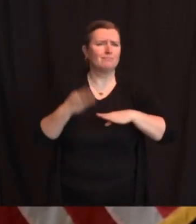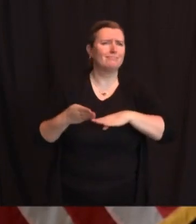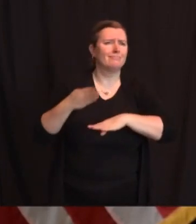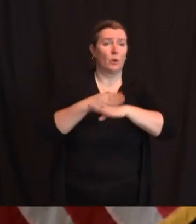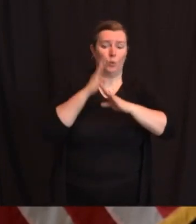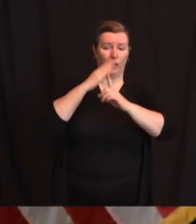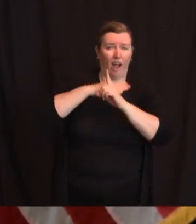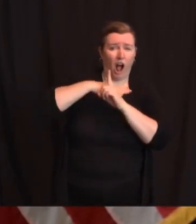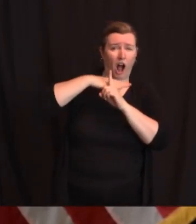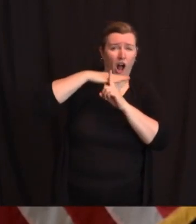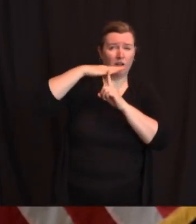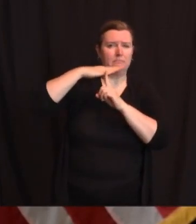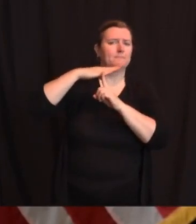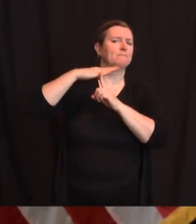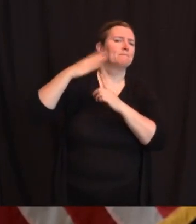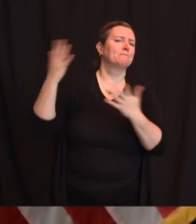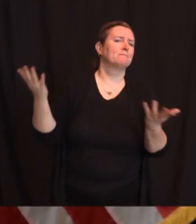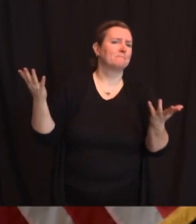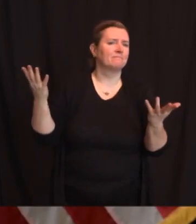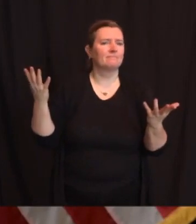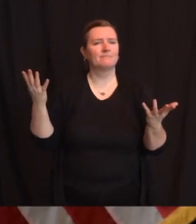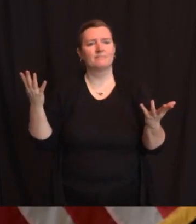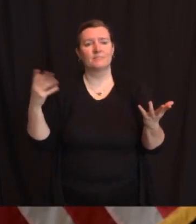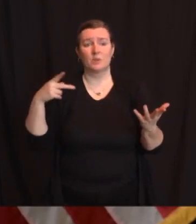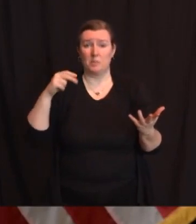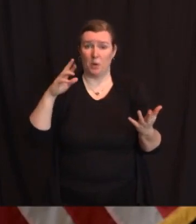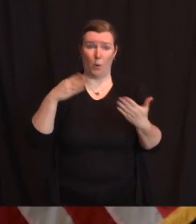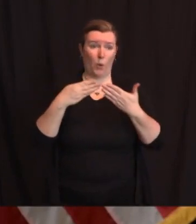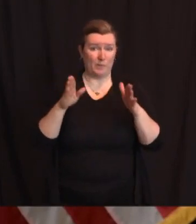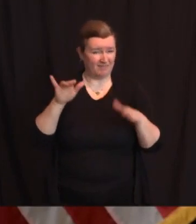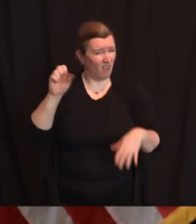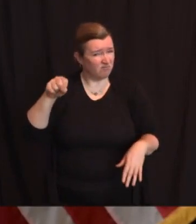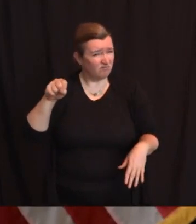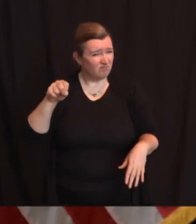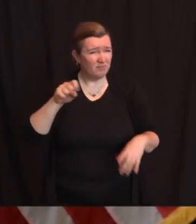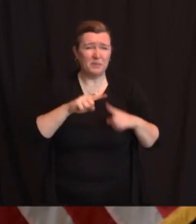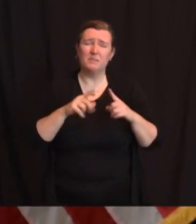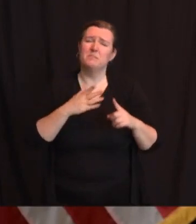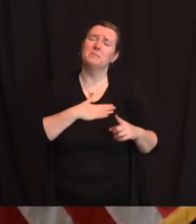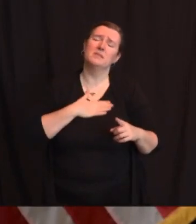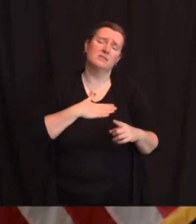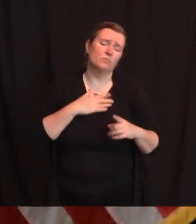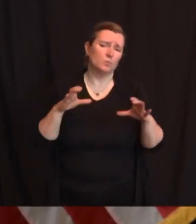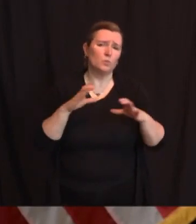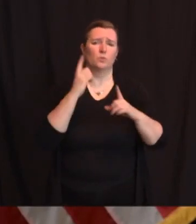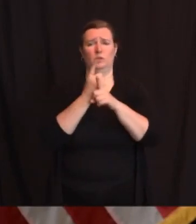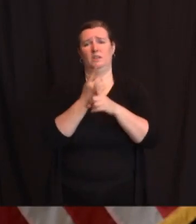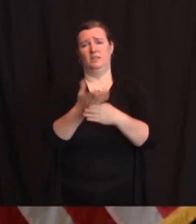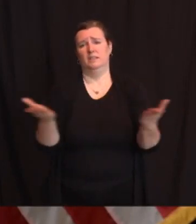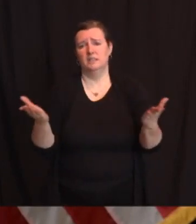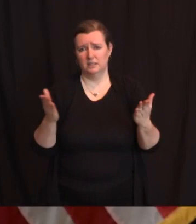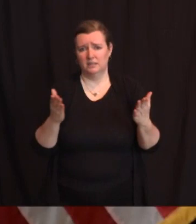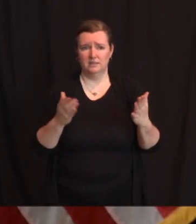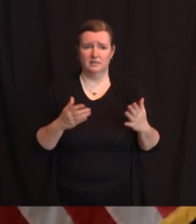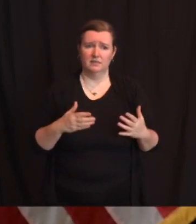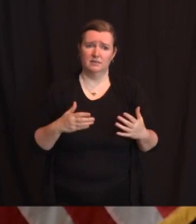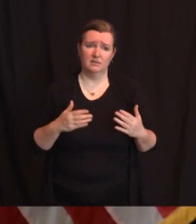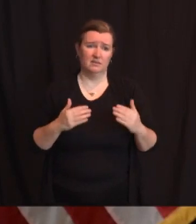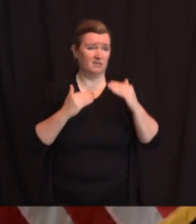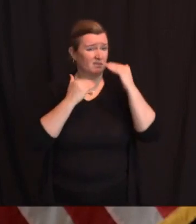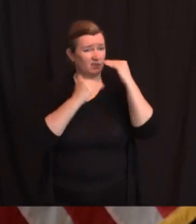the parks are open, but please, please, please do the right thing. We're going to continue to have them at restricted parking